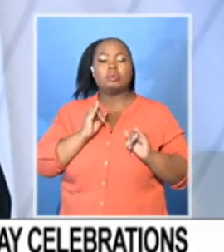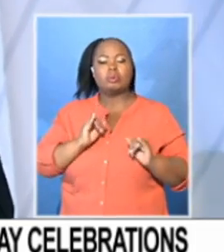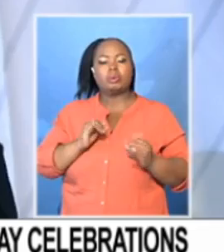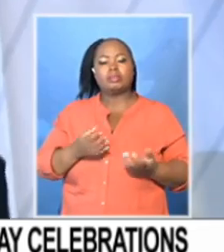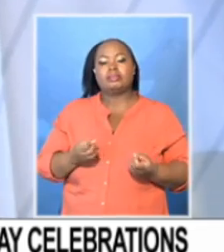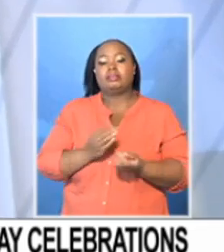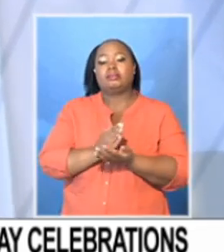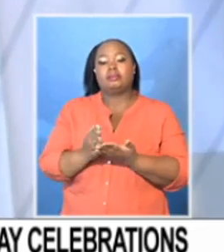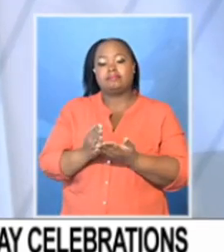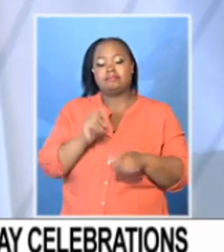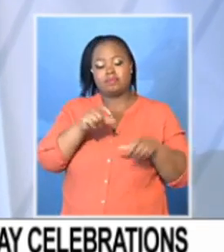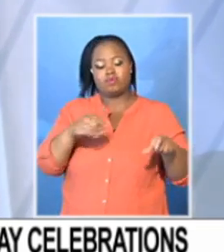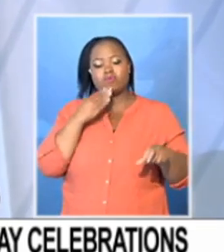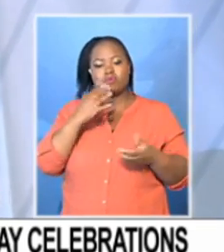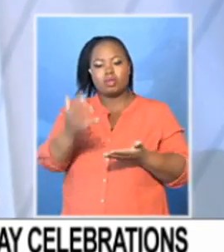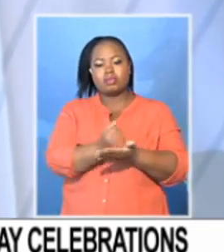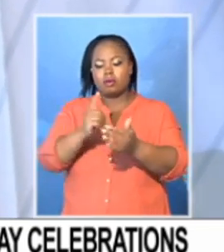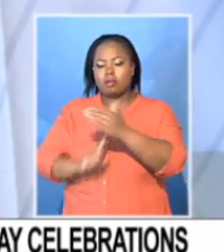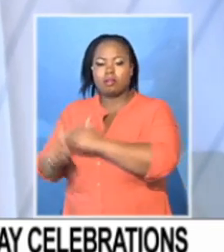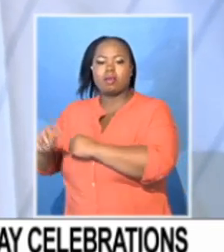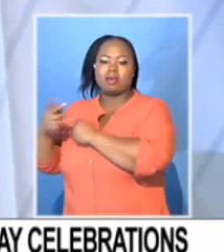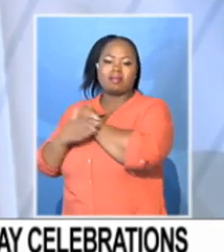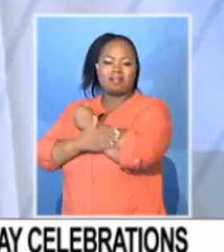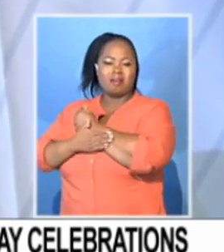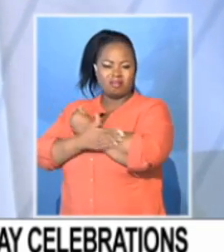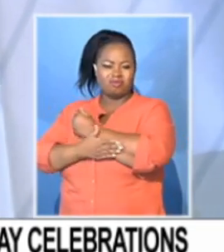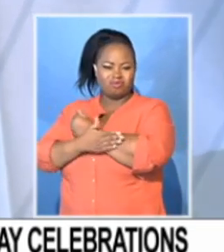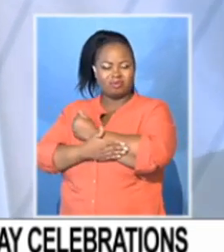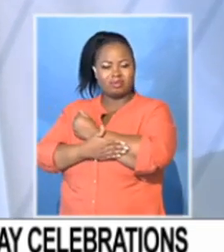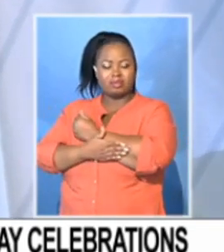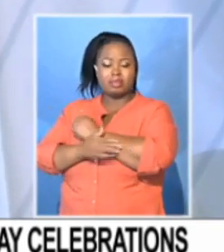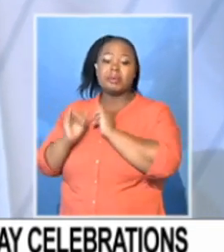human trafficking, which is a painful and